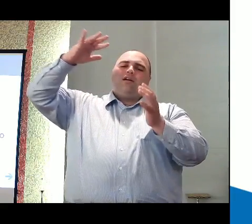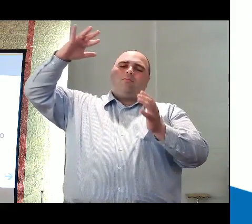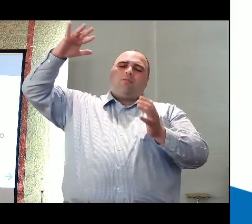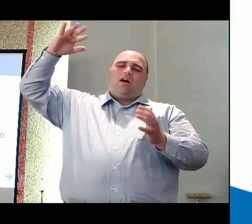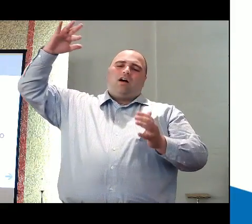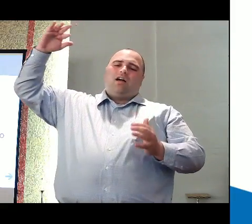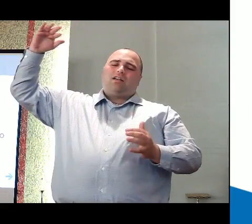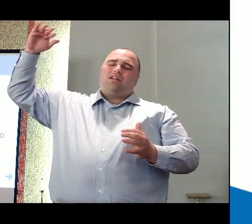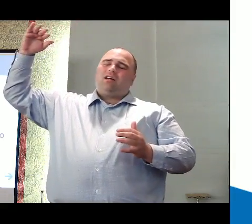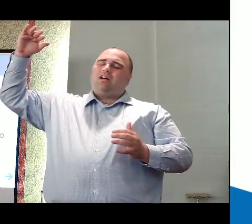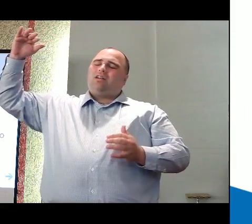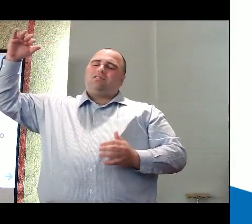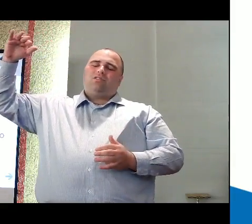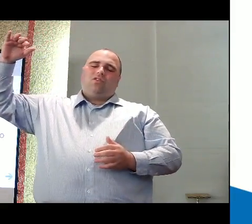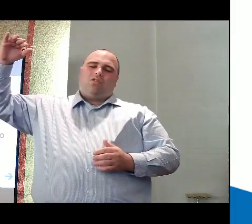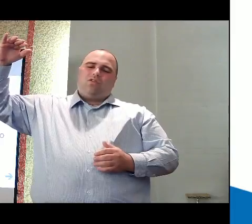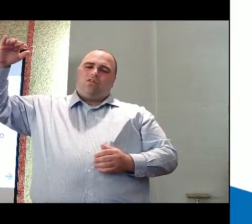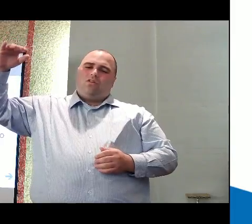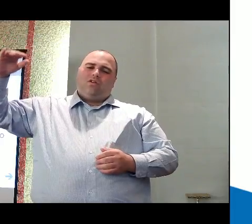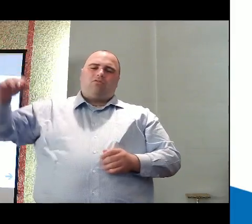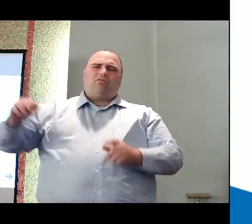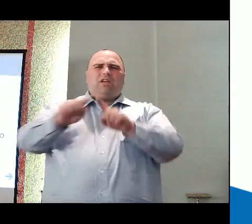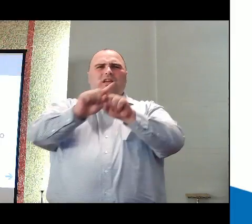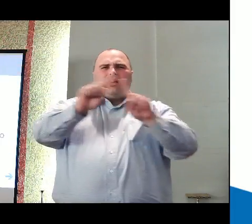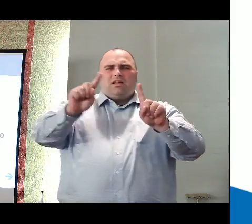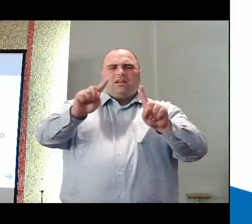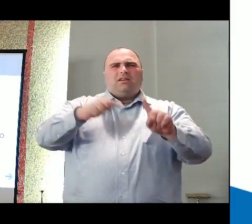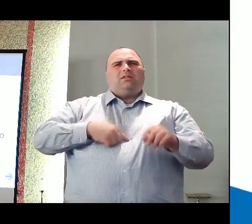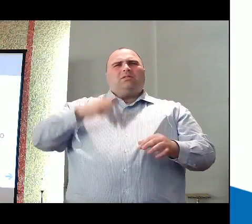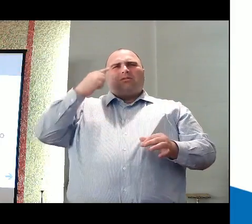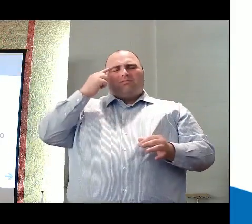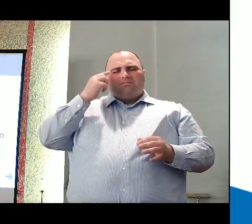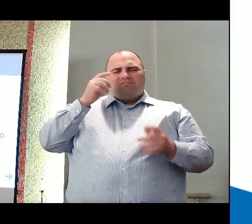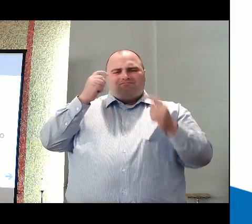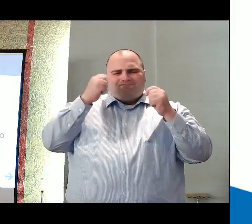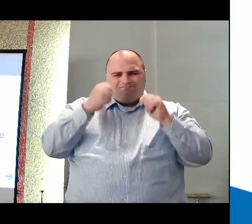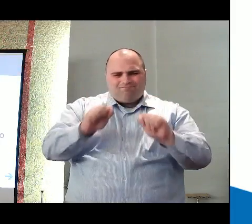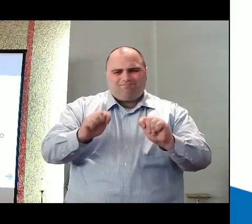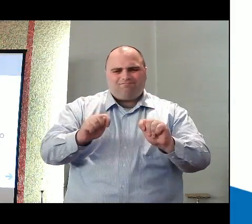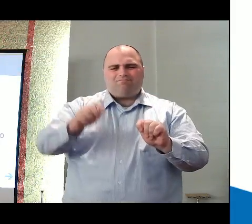seeing my God's glory,